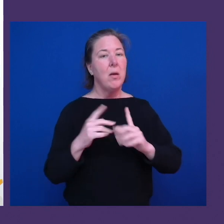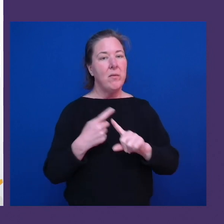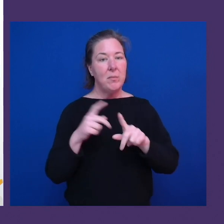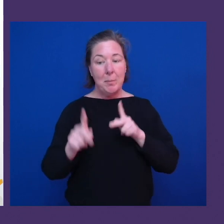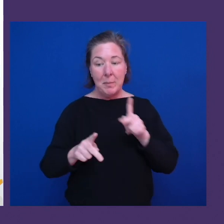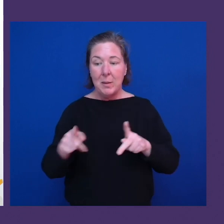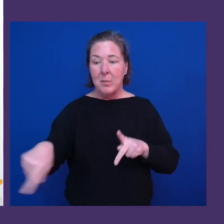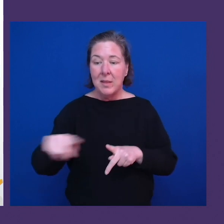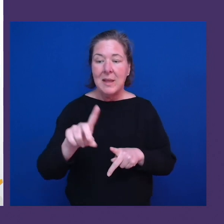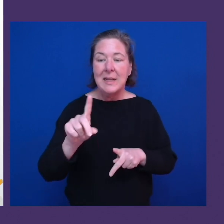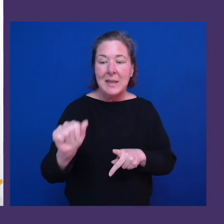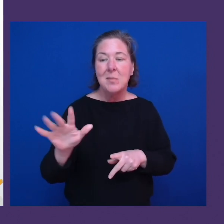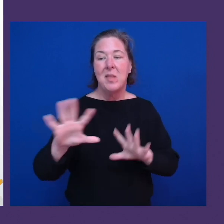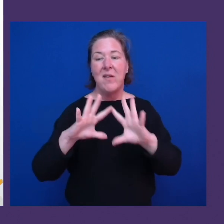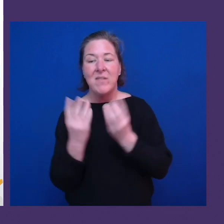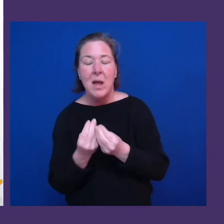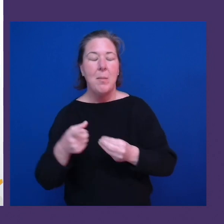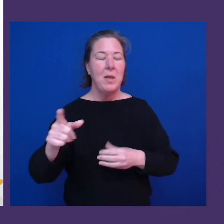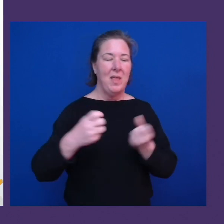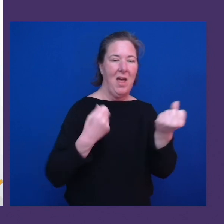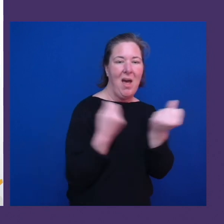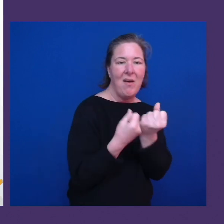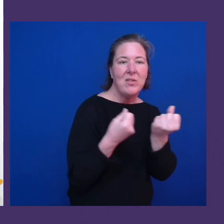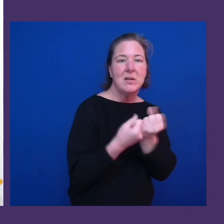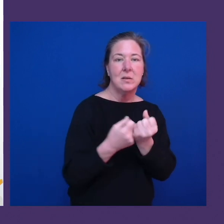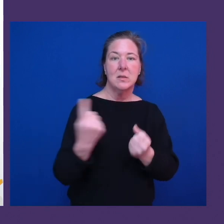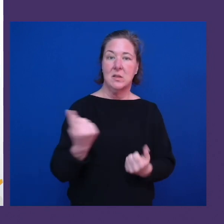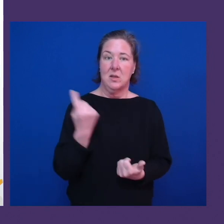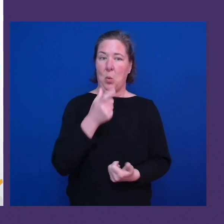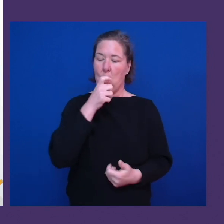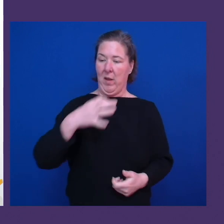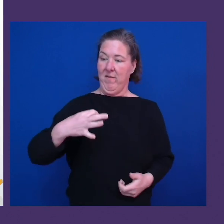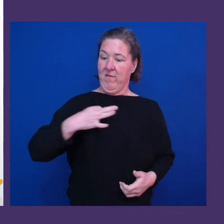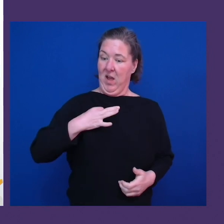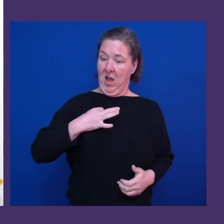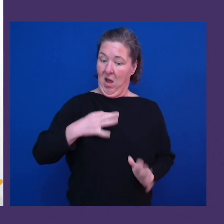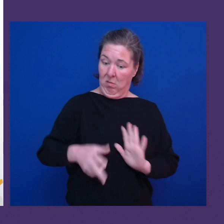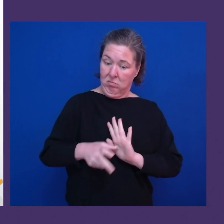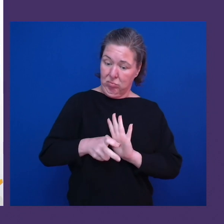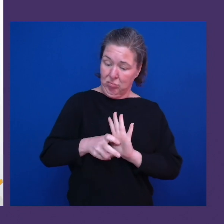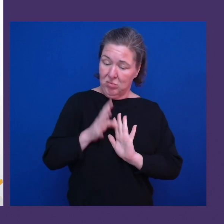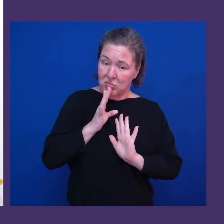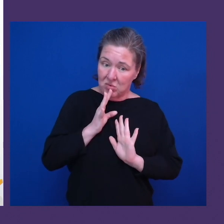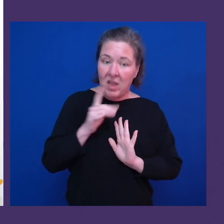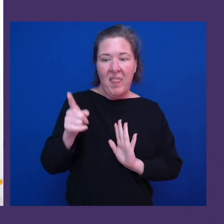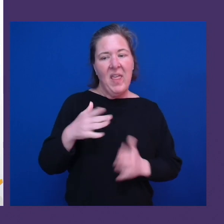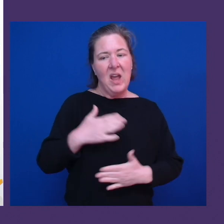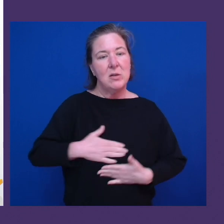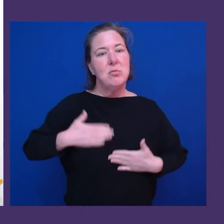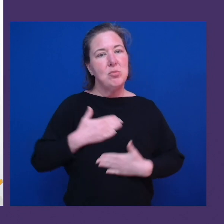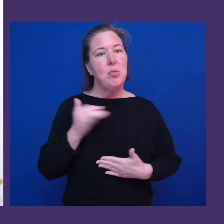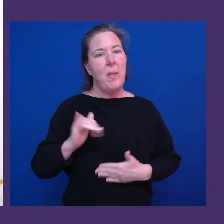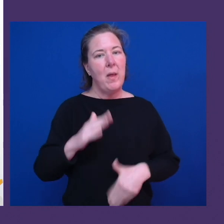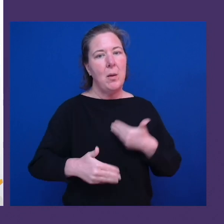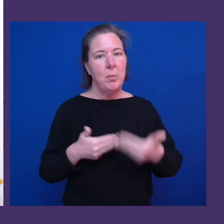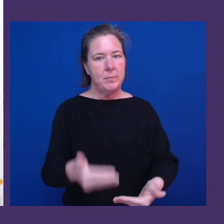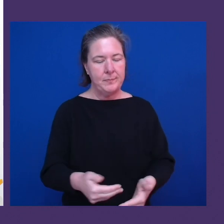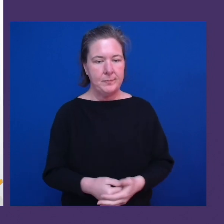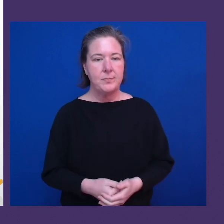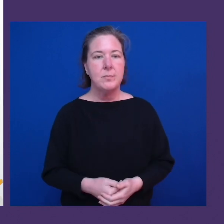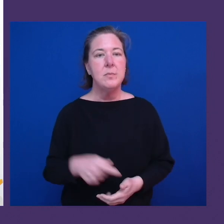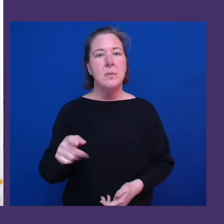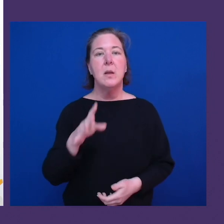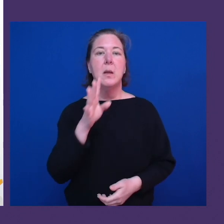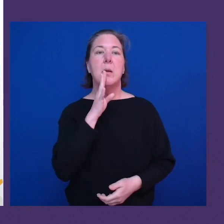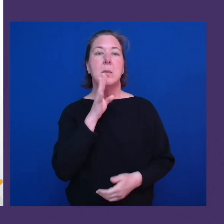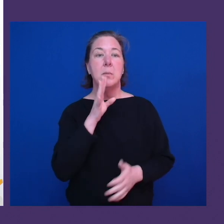members and advocates, so that when somebody volunteers to record speech for us, they enjoy the process. The speech recorded in